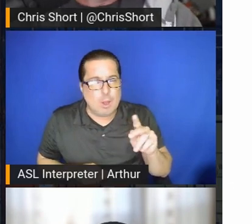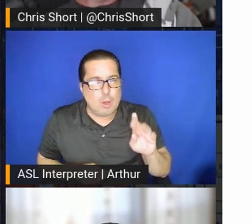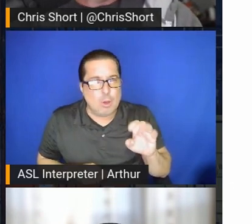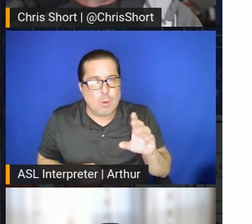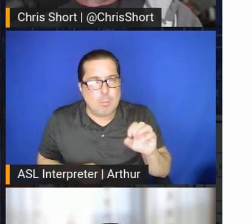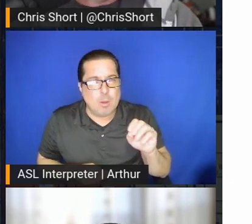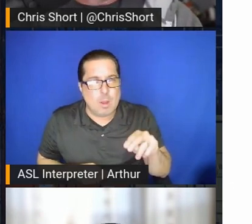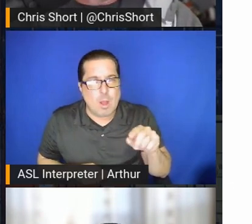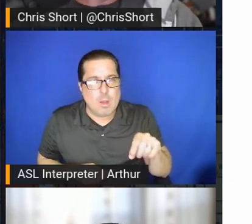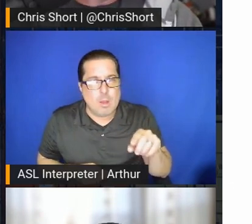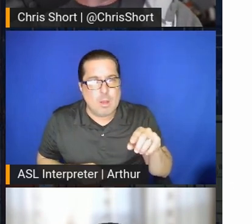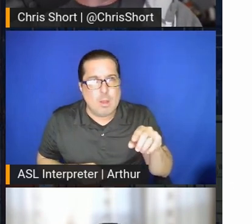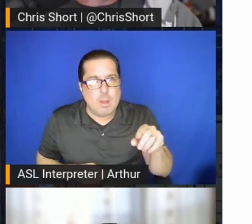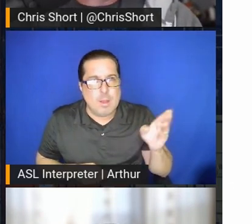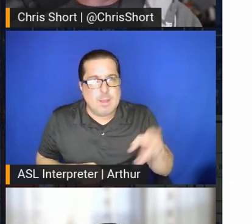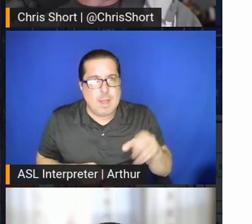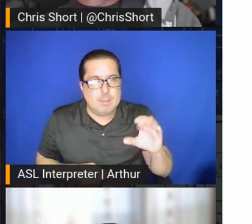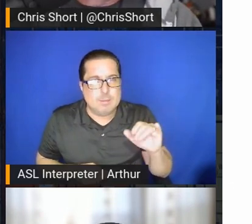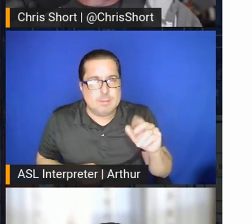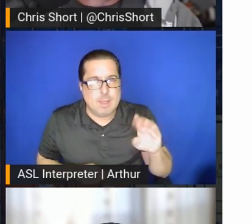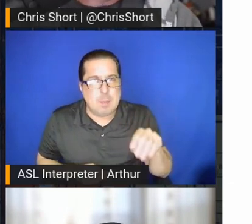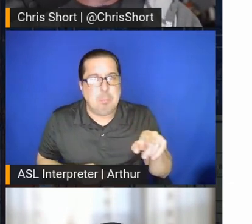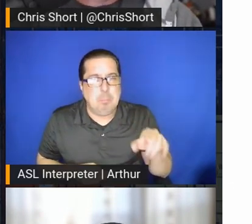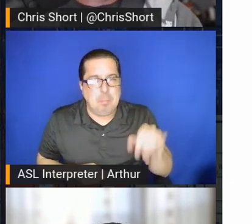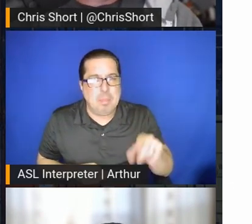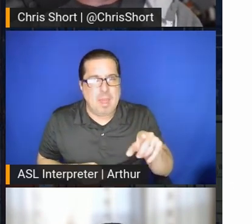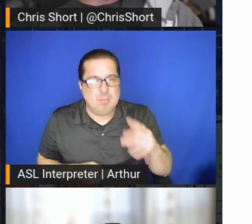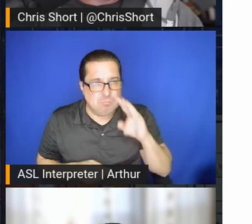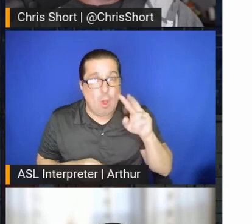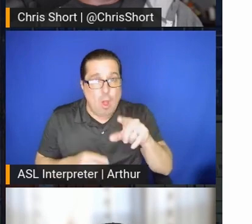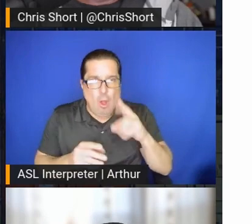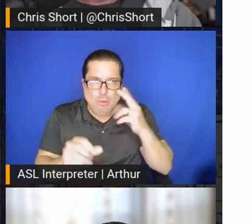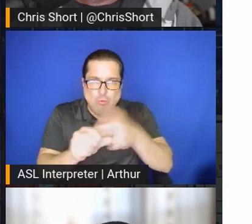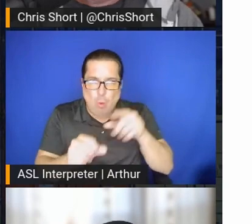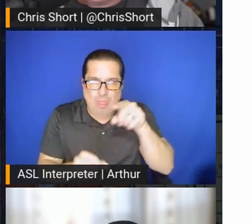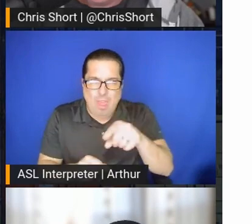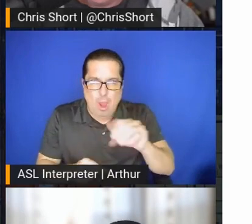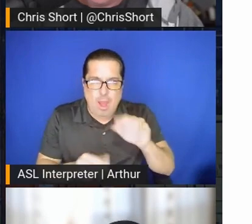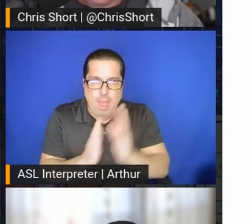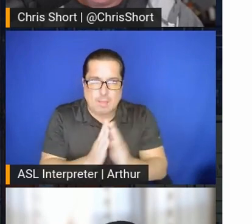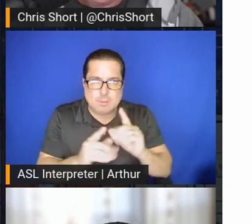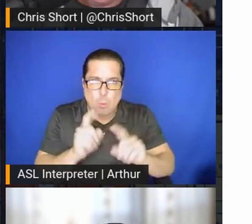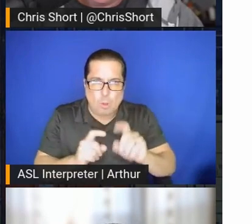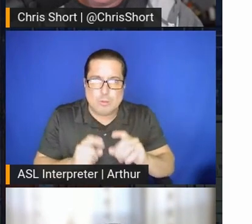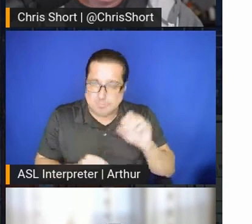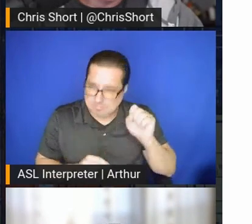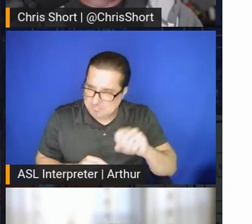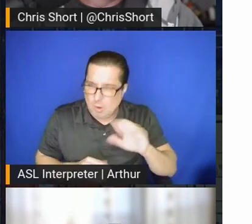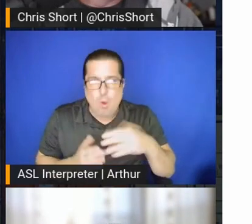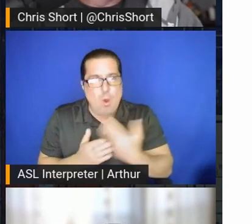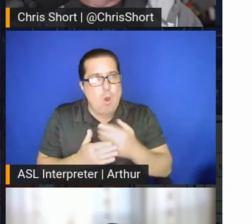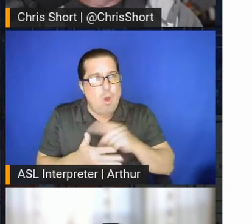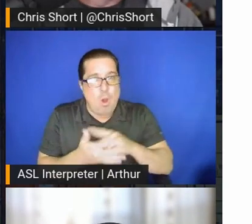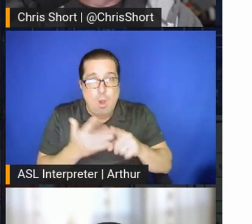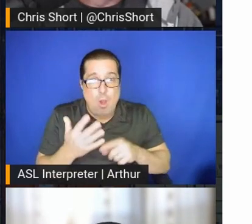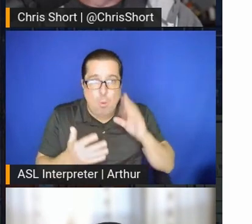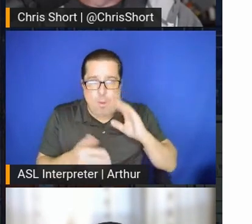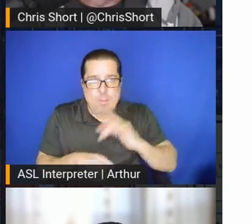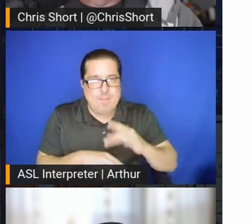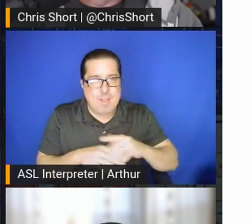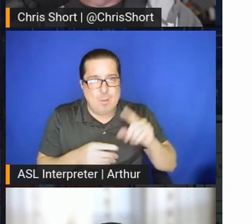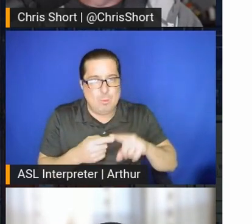Kubecon-Cilium. That's what it is. Okay. So yeah, feel free to jump in there and ask questions. But yeah, all of these talks will be available to you and